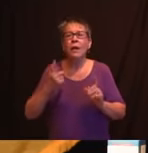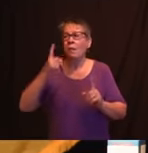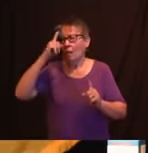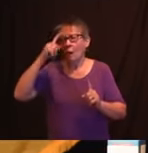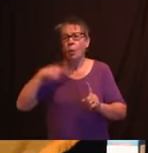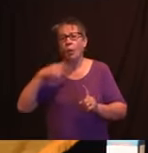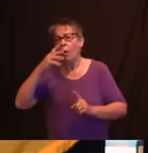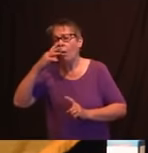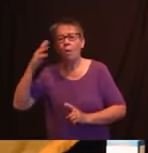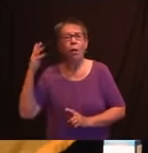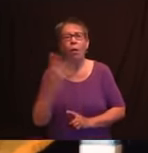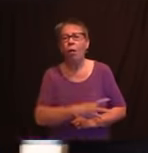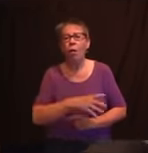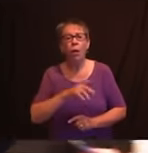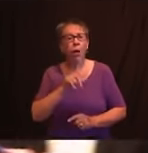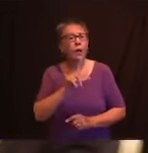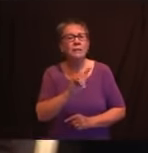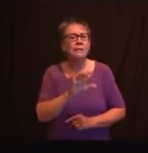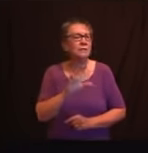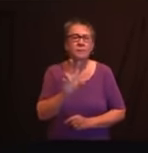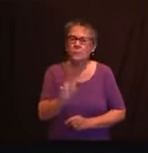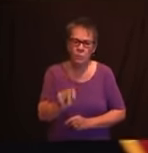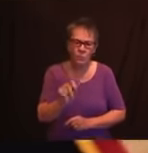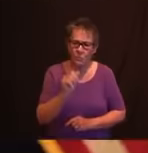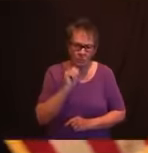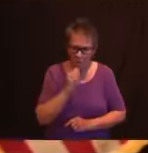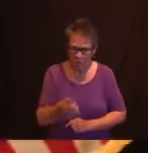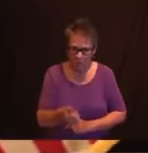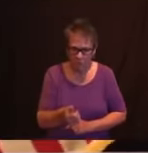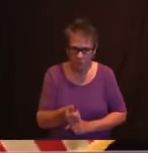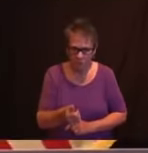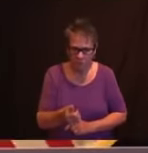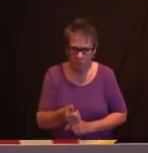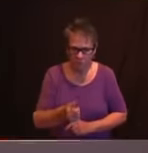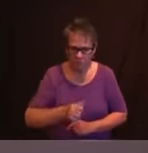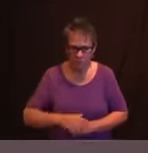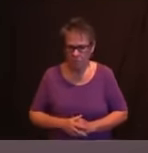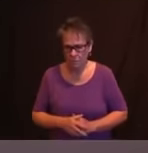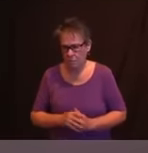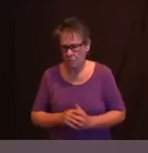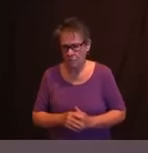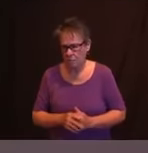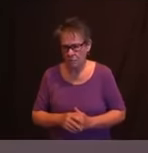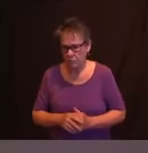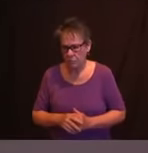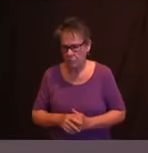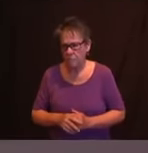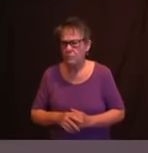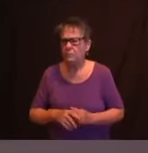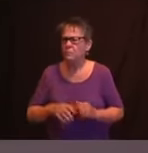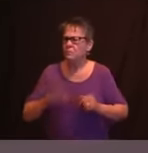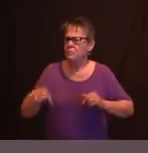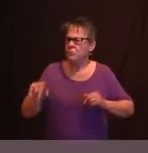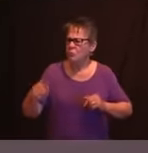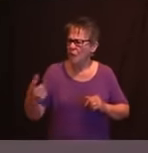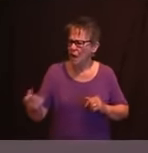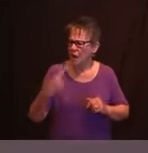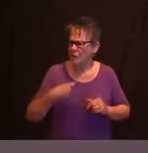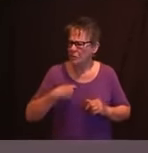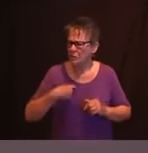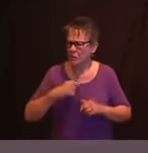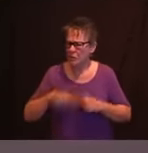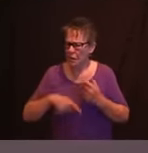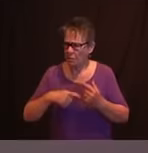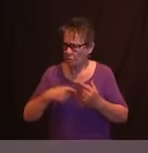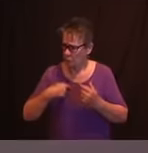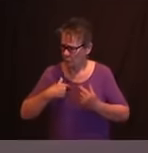I don't know. You asked the question, do they conduct in-person visits with residents? I don't know the answer to that. We can come back to you unless you know.